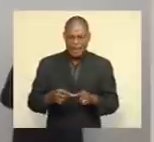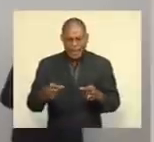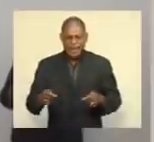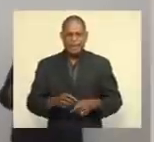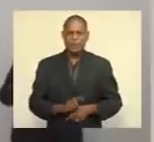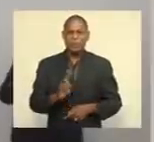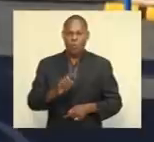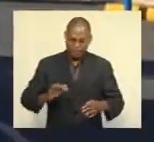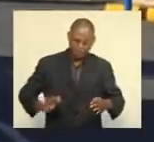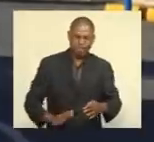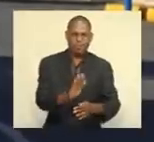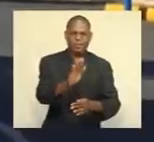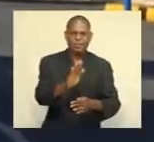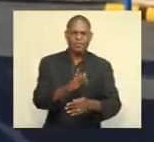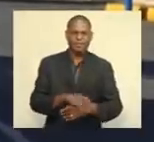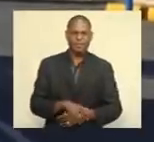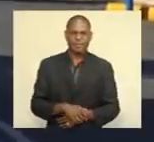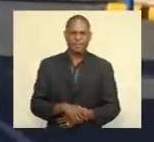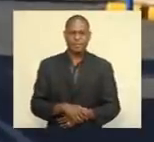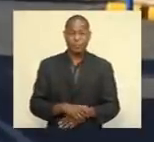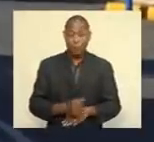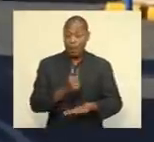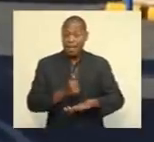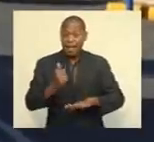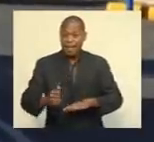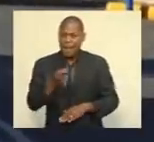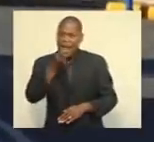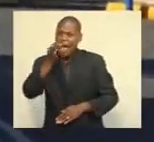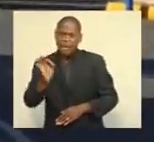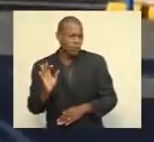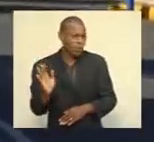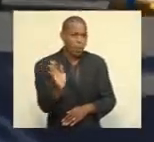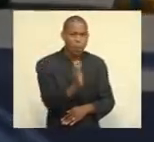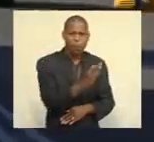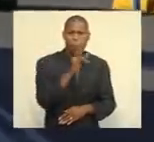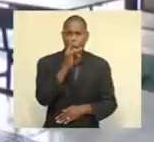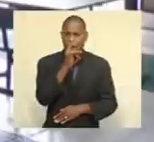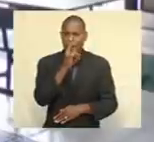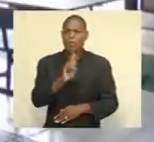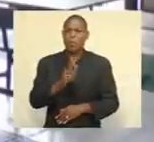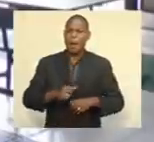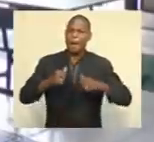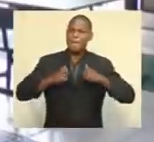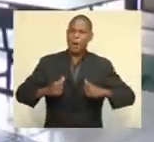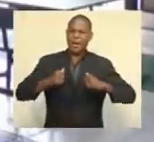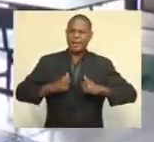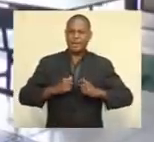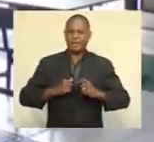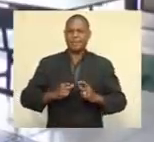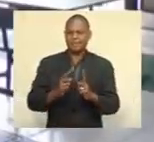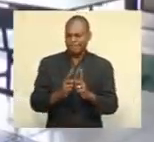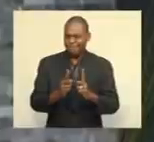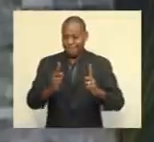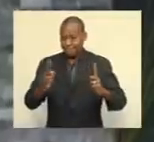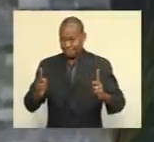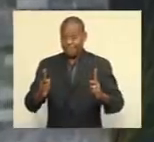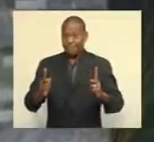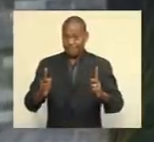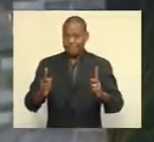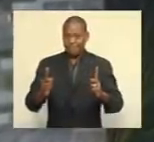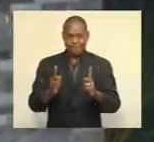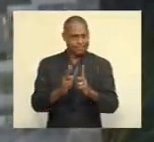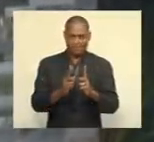escalate towards. The government is calling on all Fijians to continue practicing social distancing, avoid large gathering, and